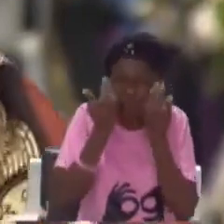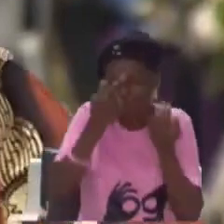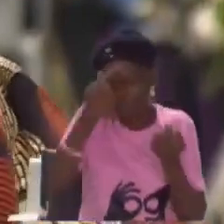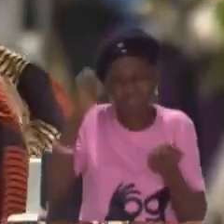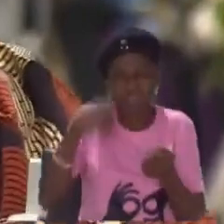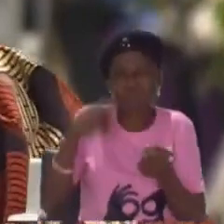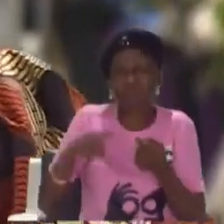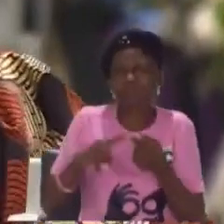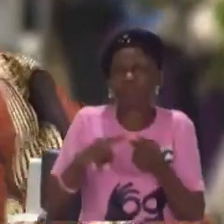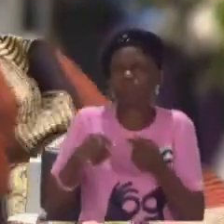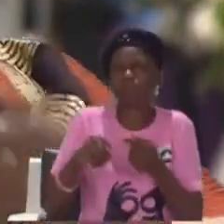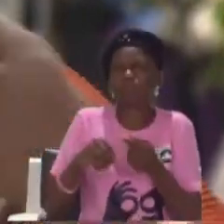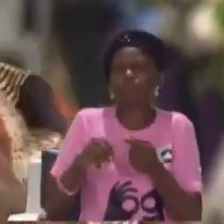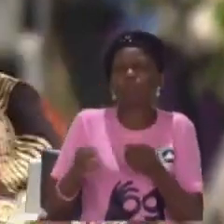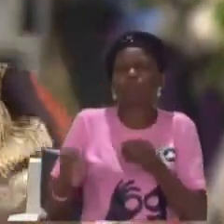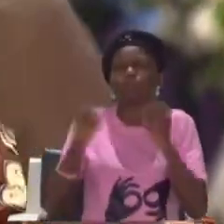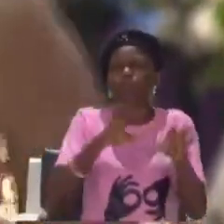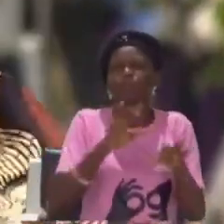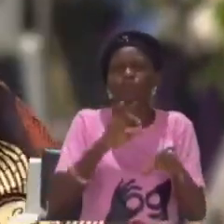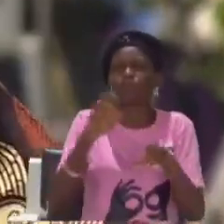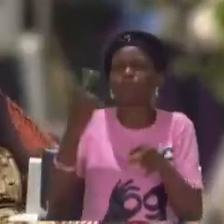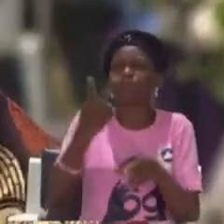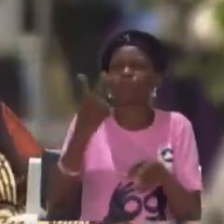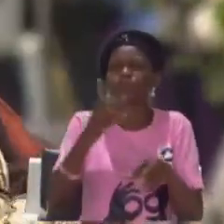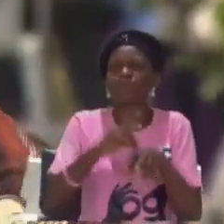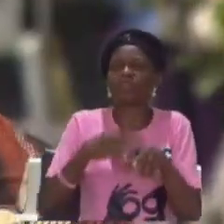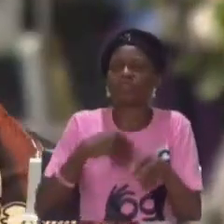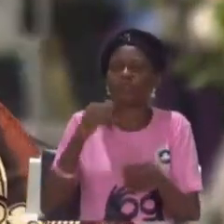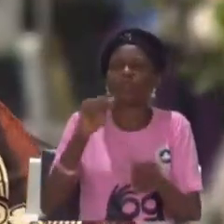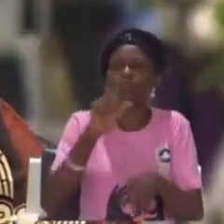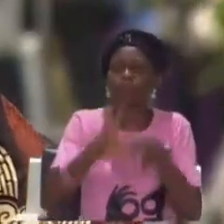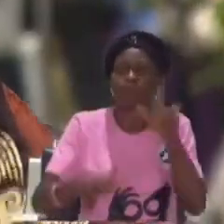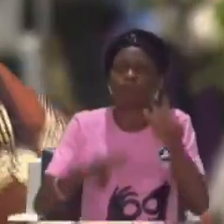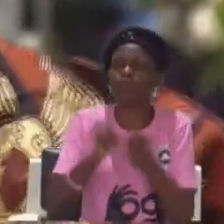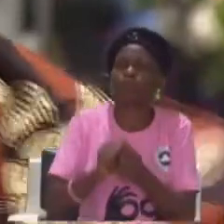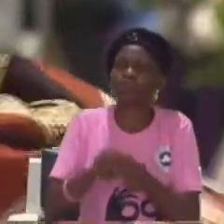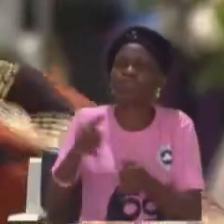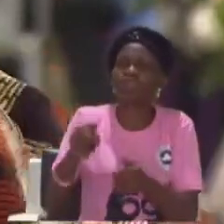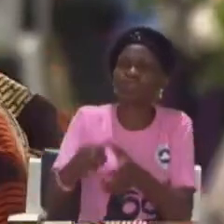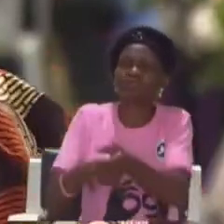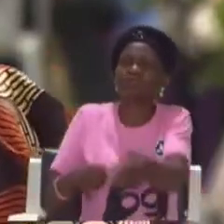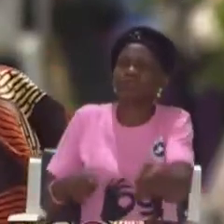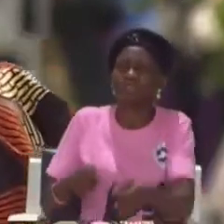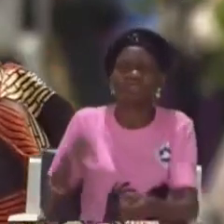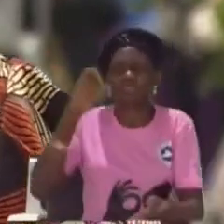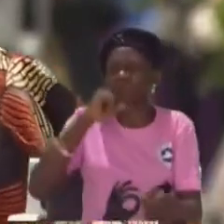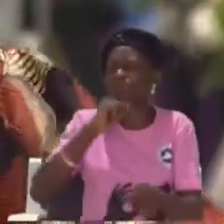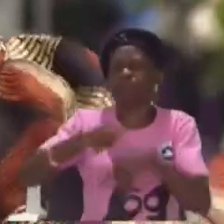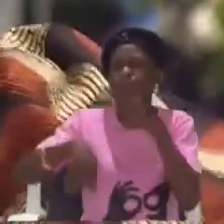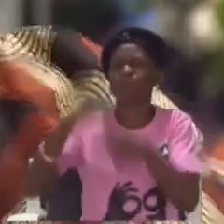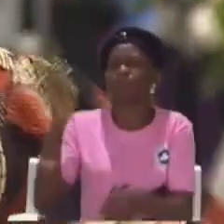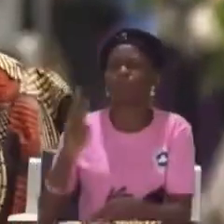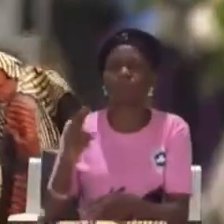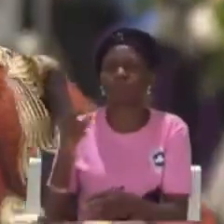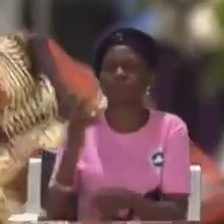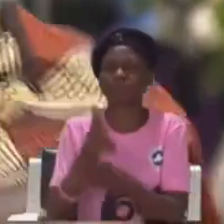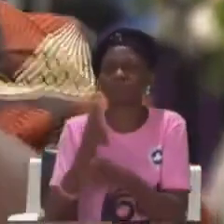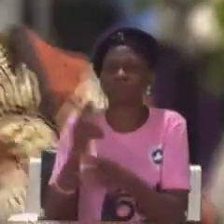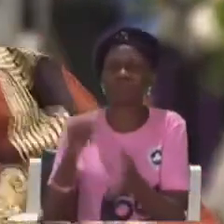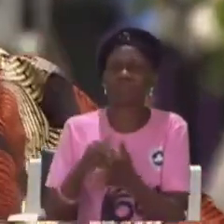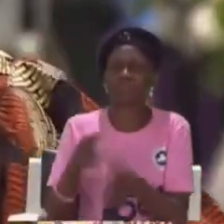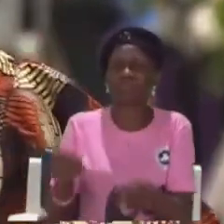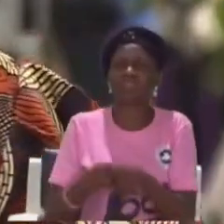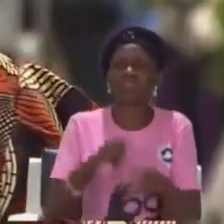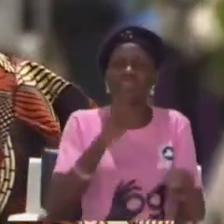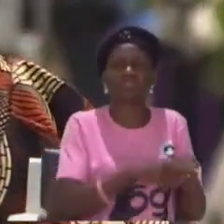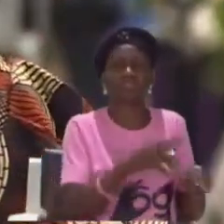clad my two legs and walk with a walking stick if I have to go out. So I was no longer going out. And as I was sitting there, they were